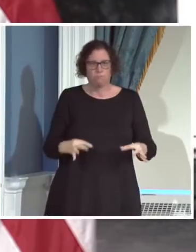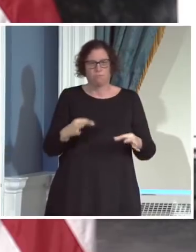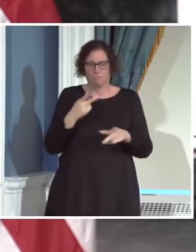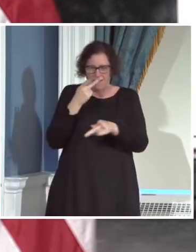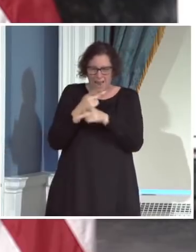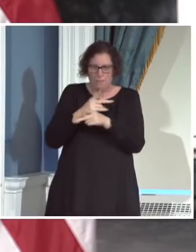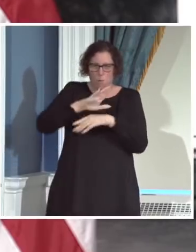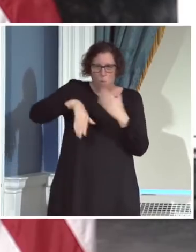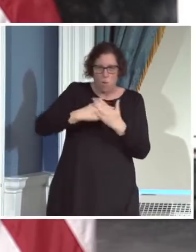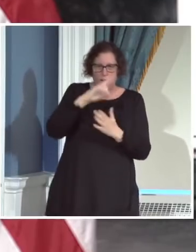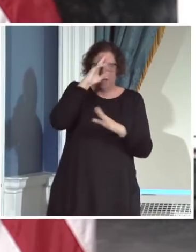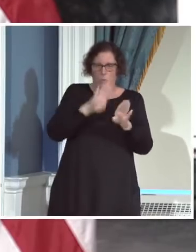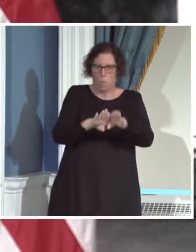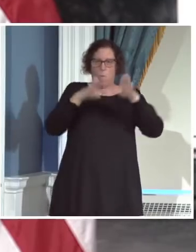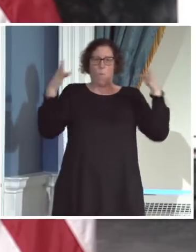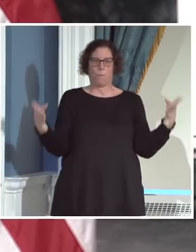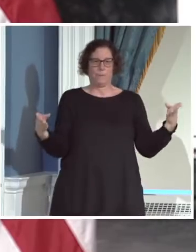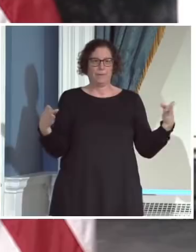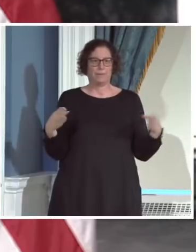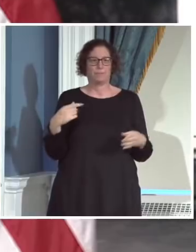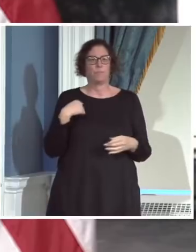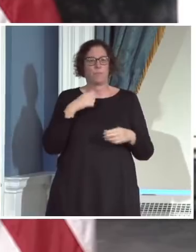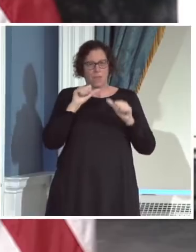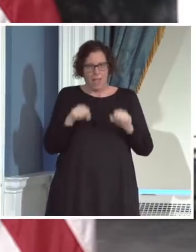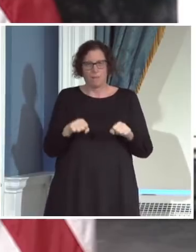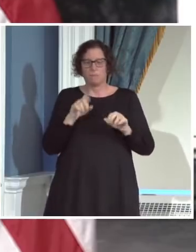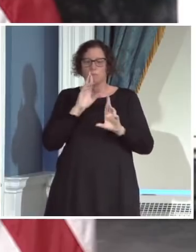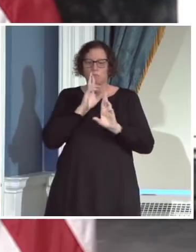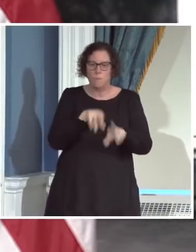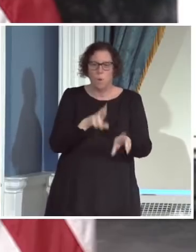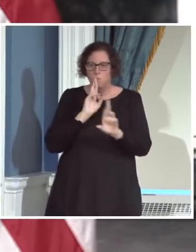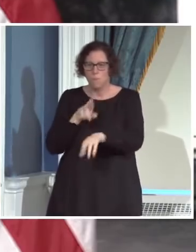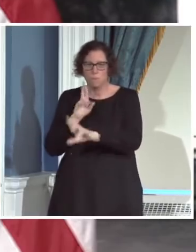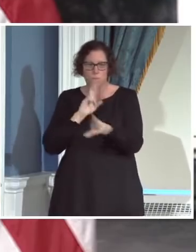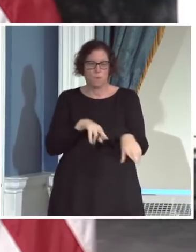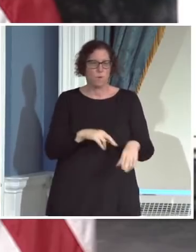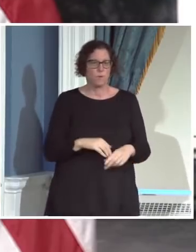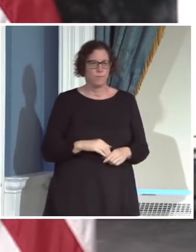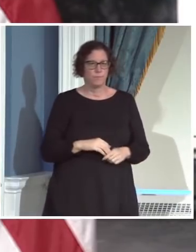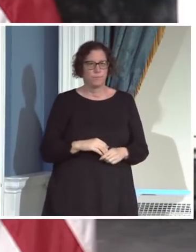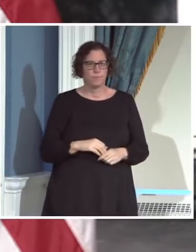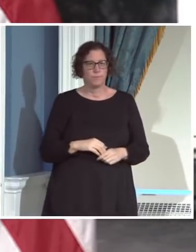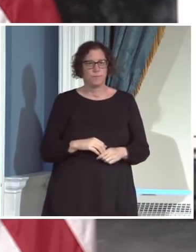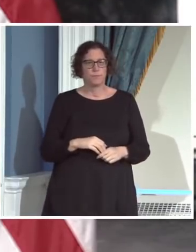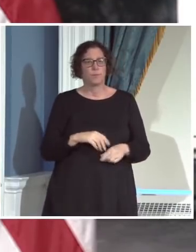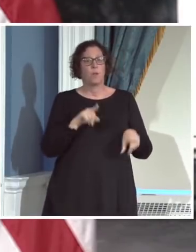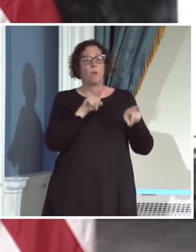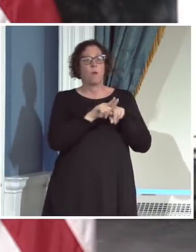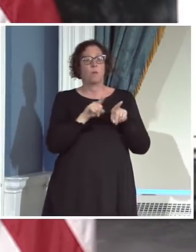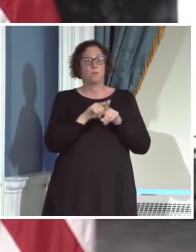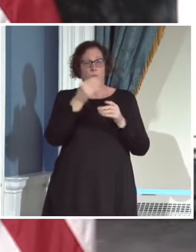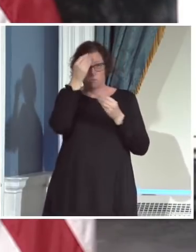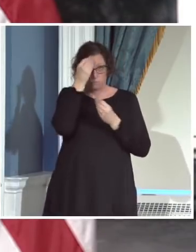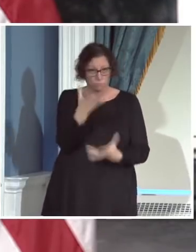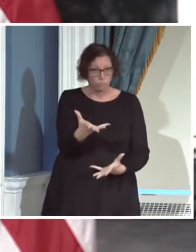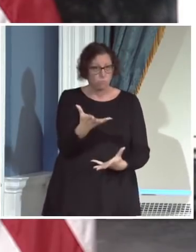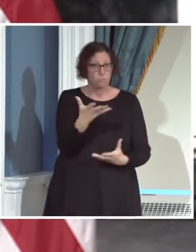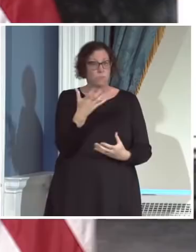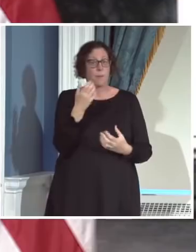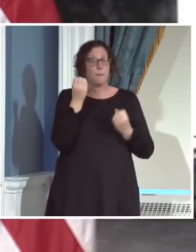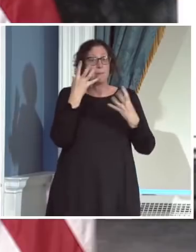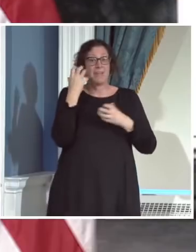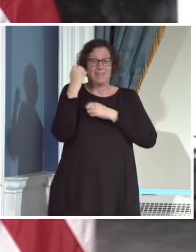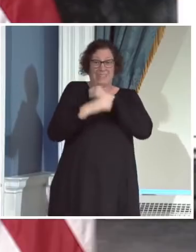ready. And I also have to tell people that for years, unfortunately, Health and Hospitals Corporation needed